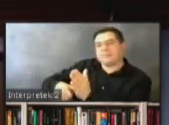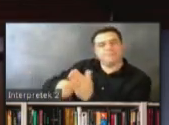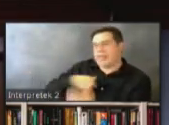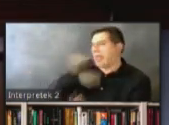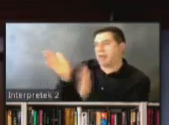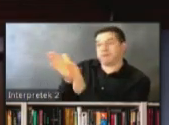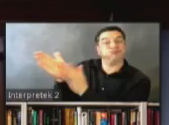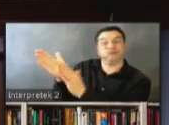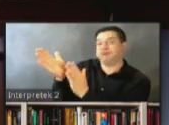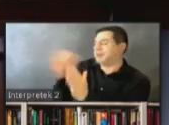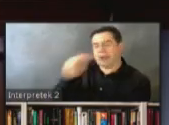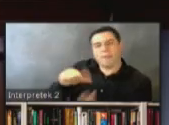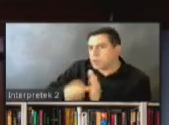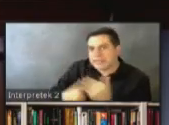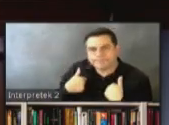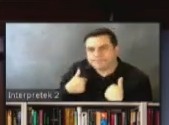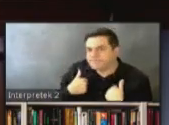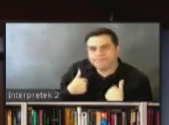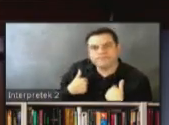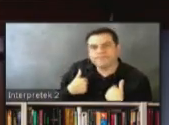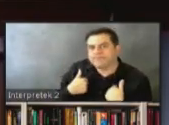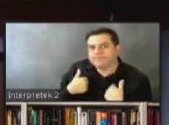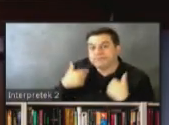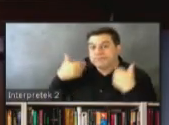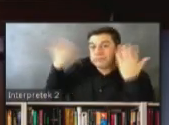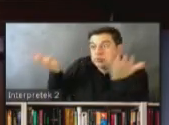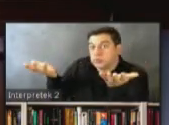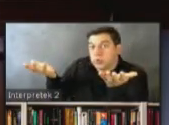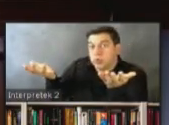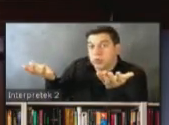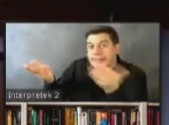And so, with that being said,